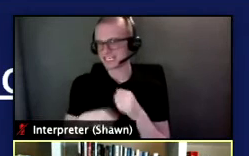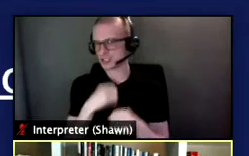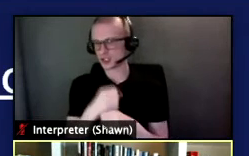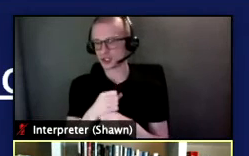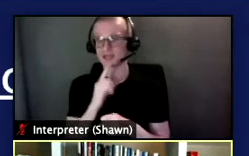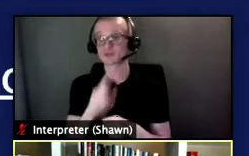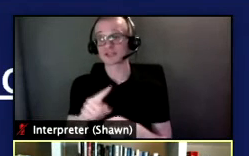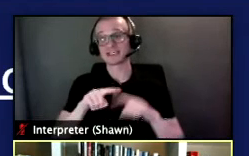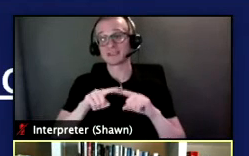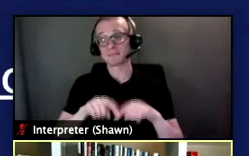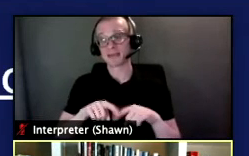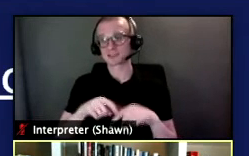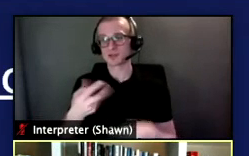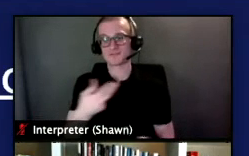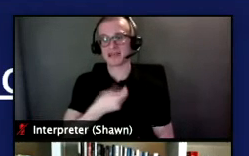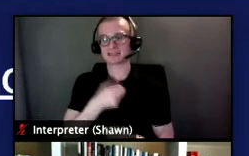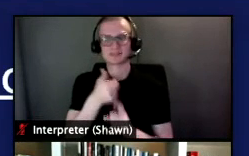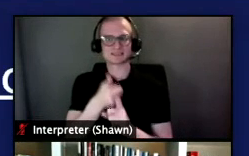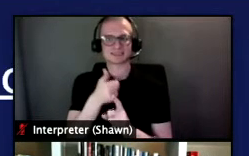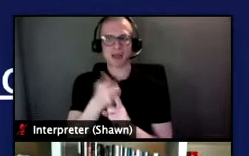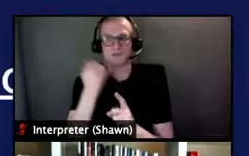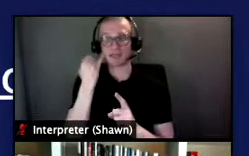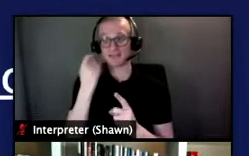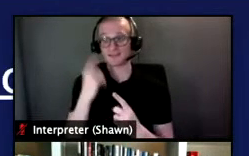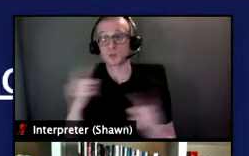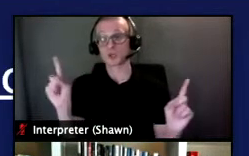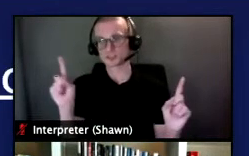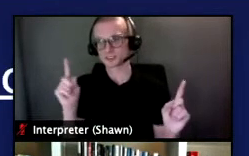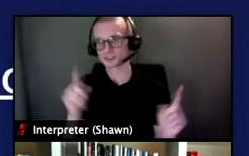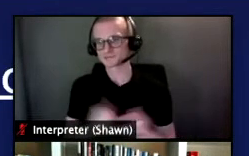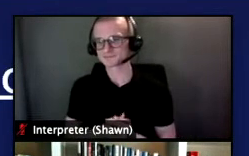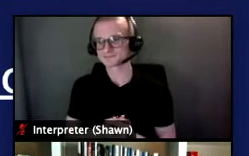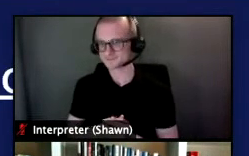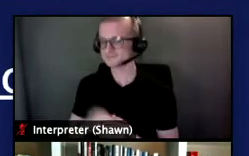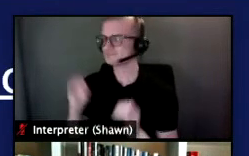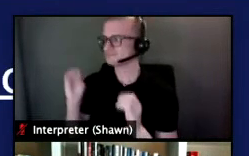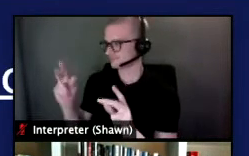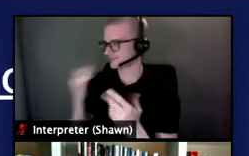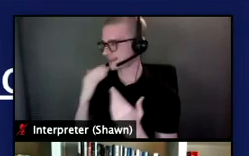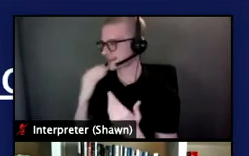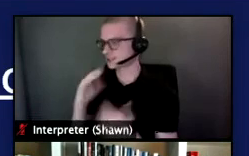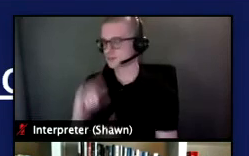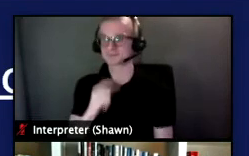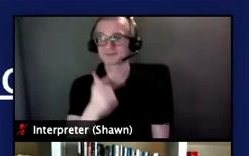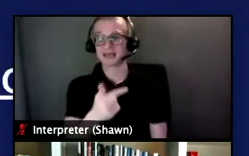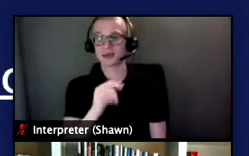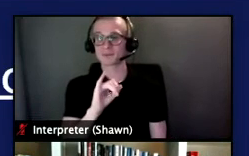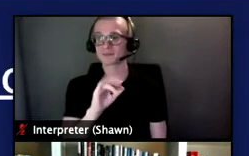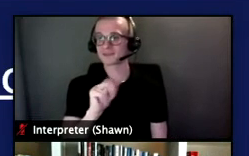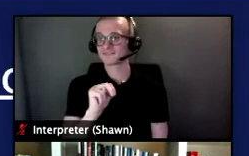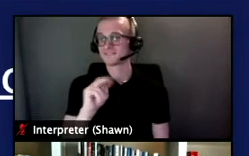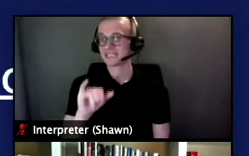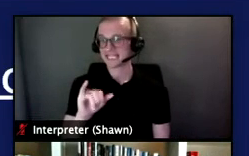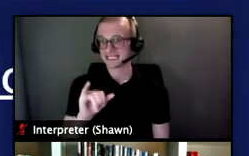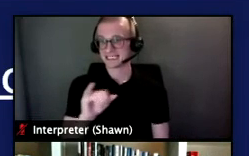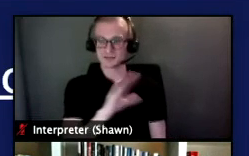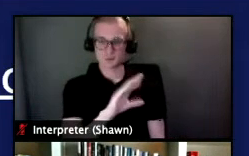work. Great, thank you. Great, thank you. Vinny, I'm going to take it over to you, and if you could say which outlet that you're with.